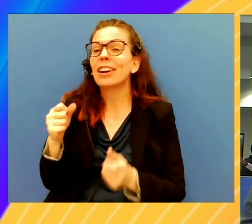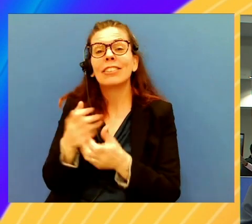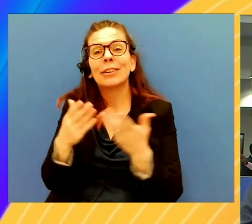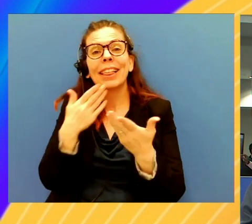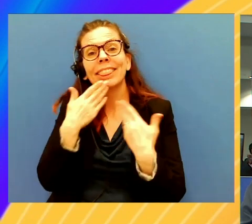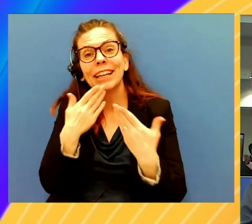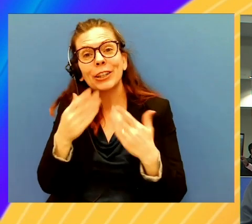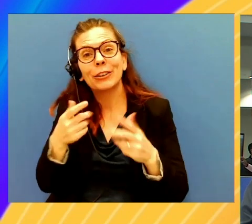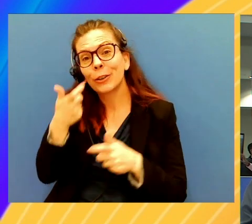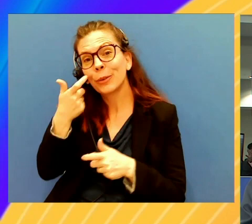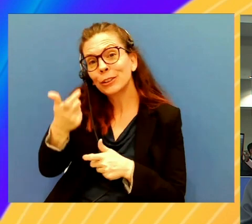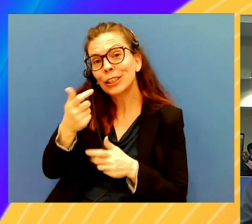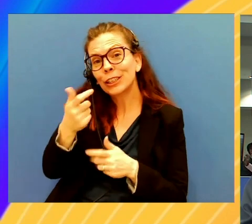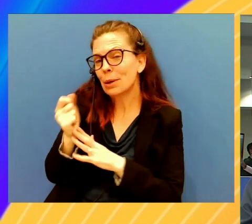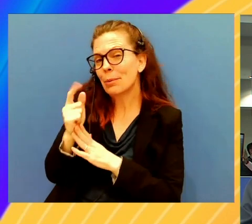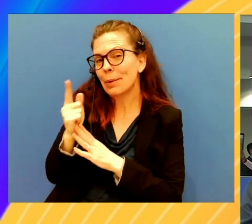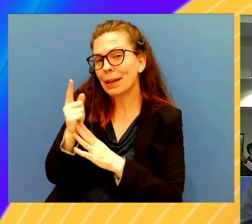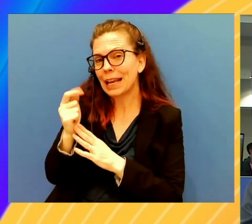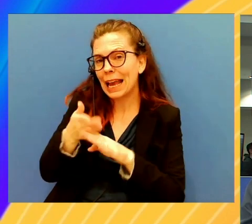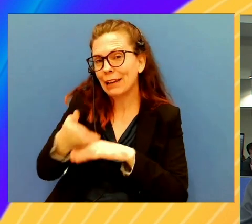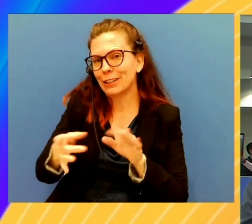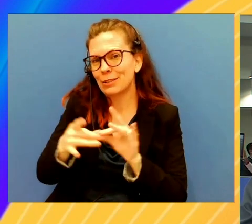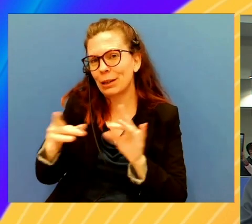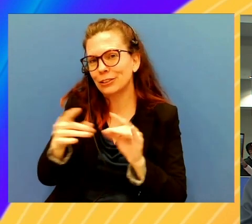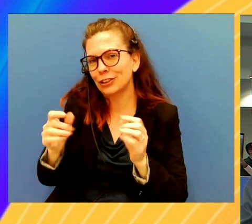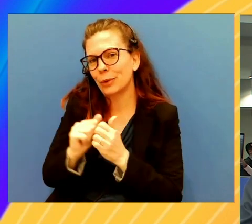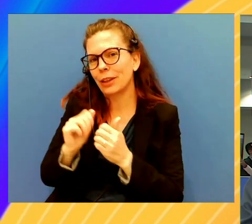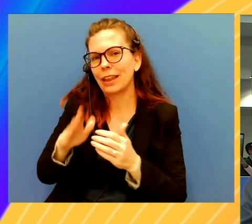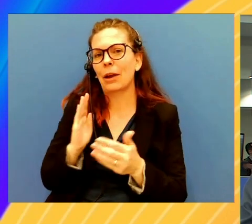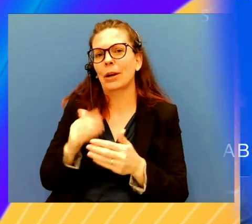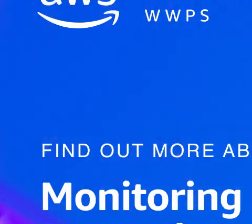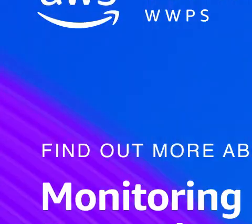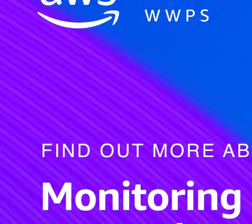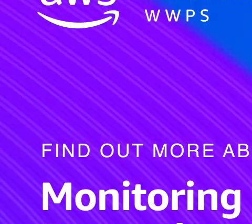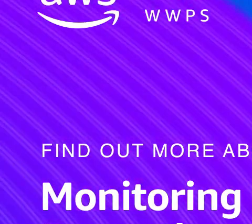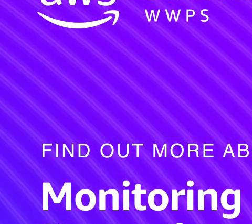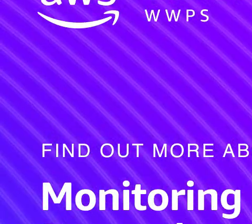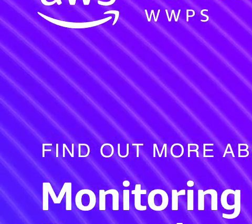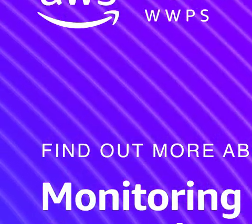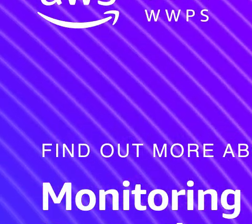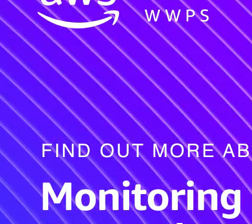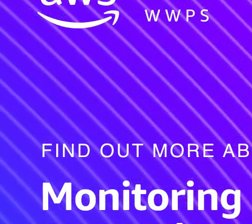everyone, thanks for tuning in. We'll be right back after this message with our next segment.